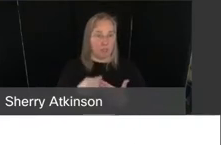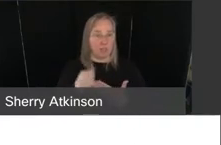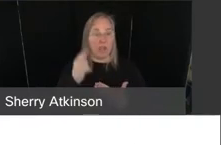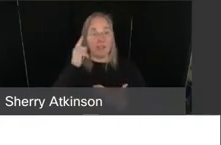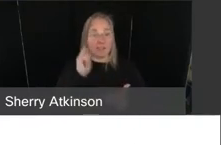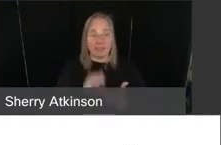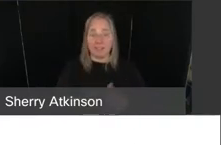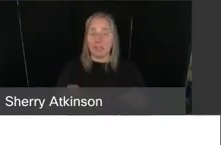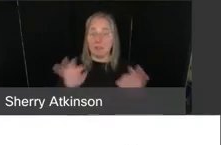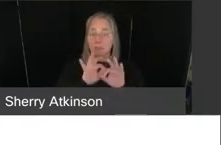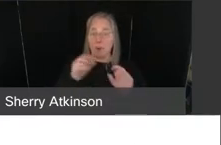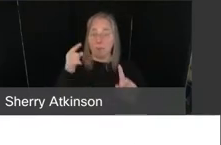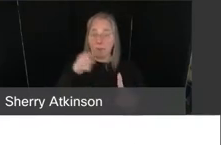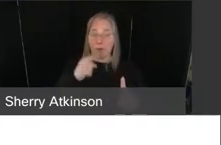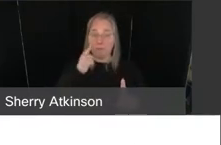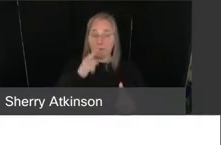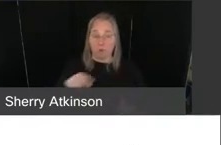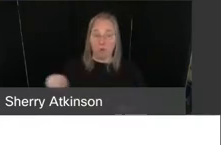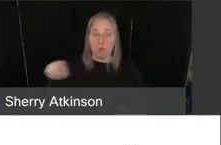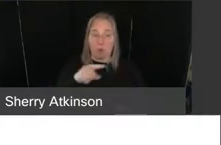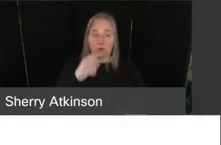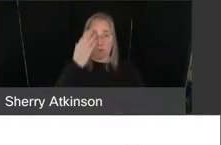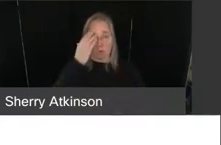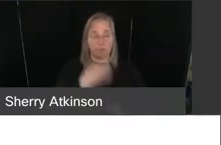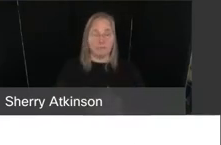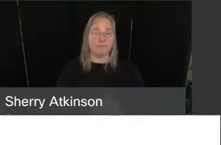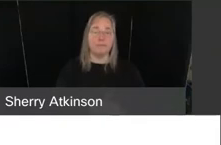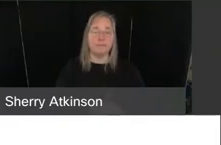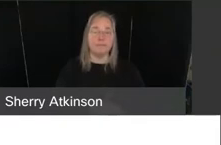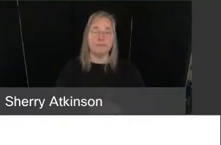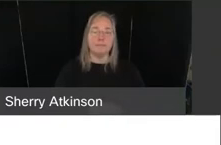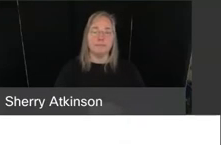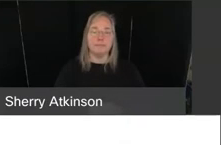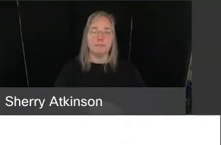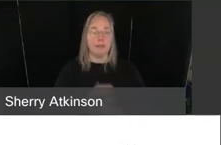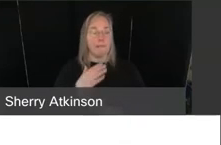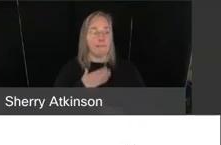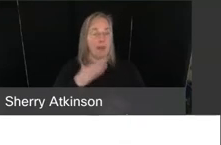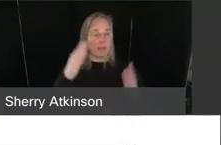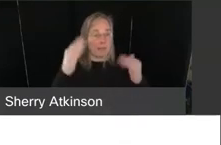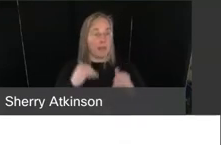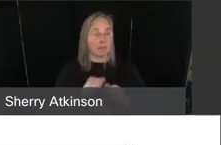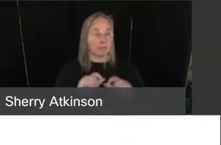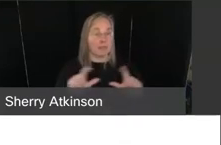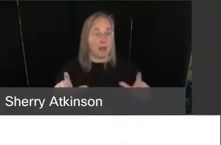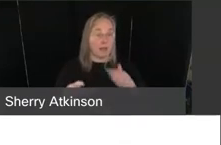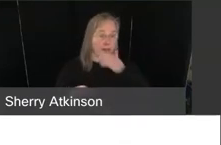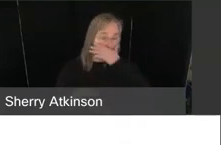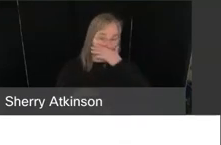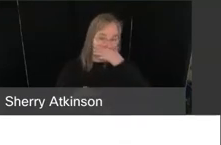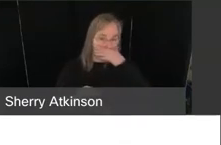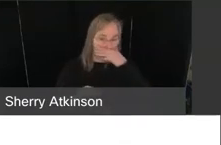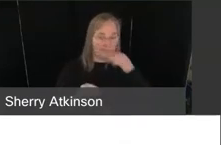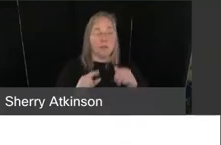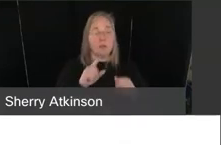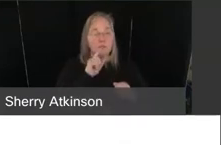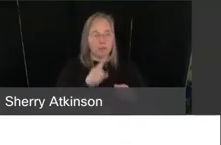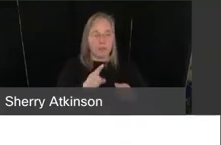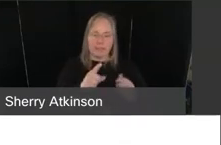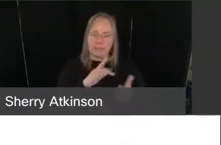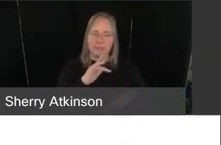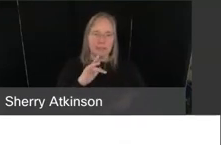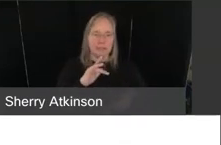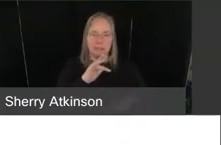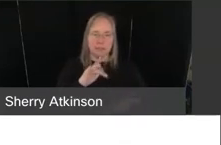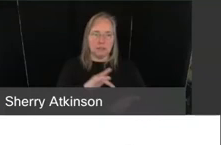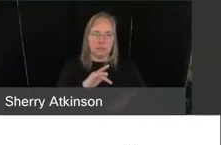important point for you all to know. My next slide really kind of touches at the heart of this. So what is